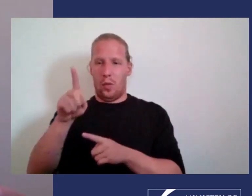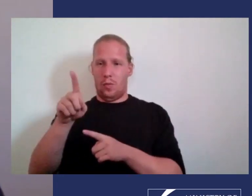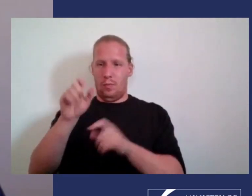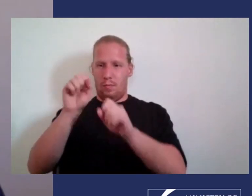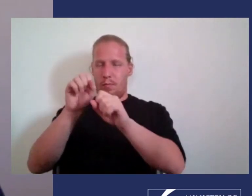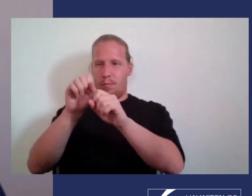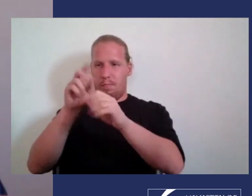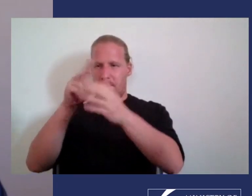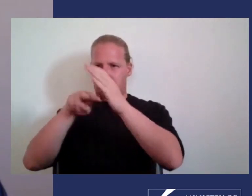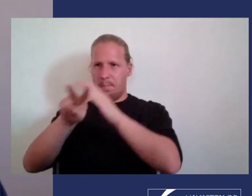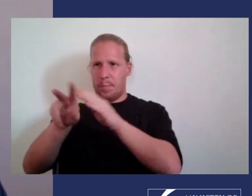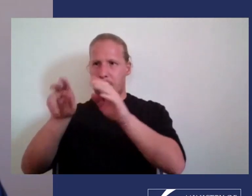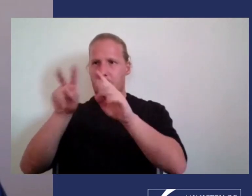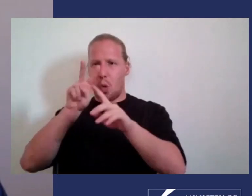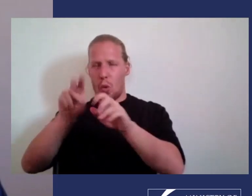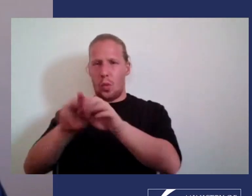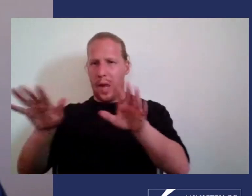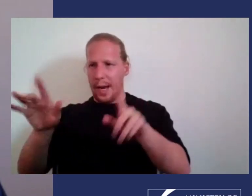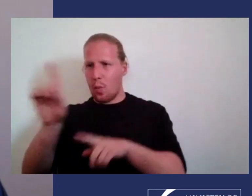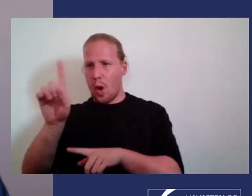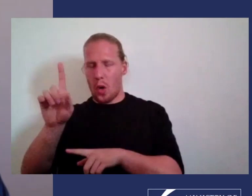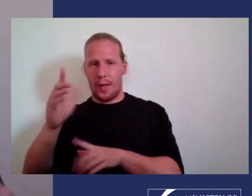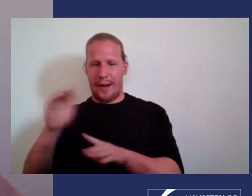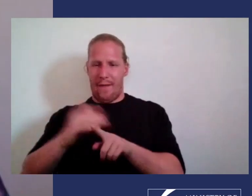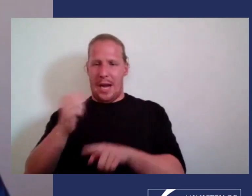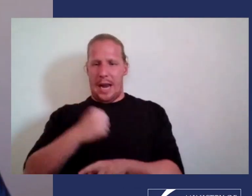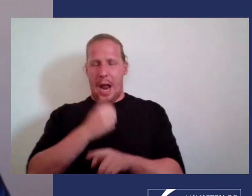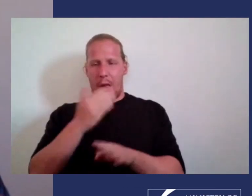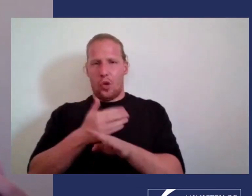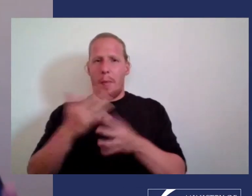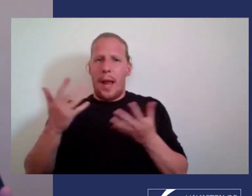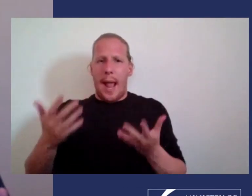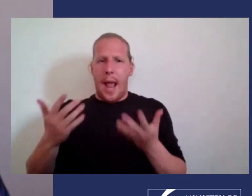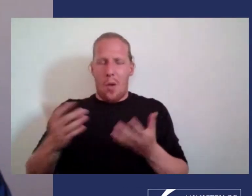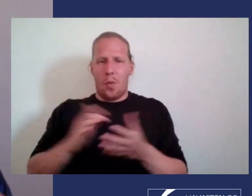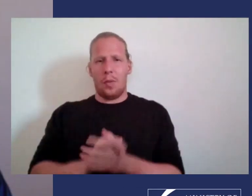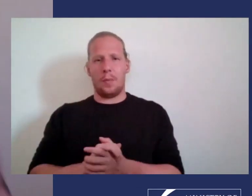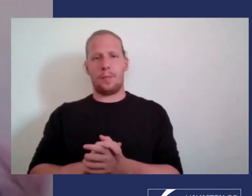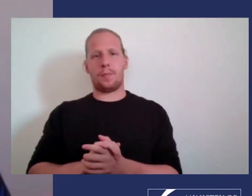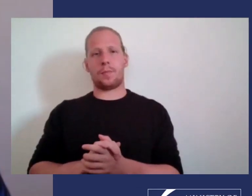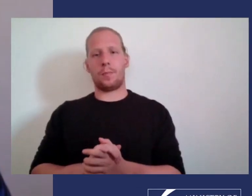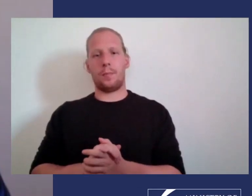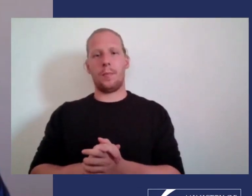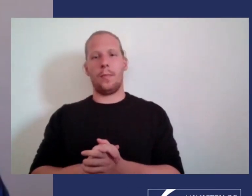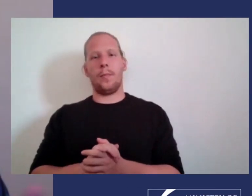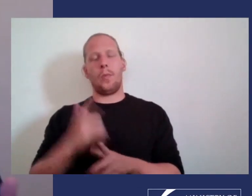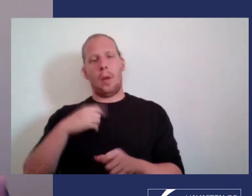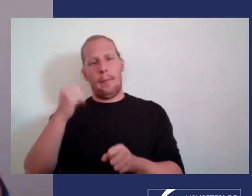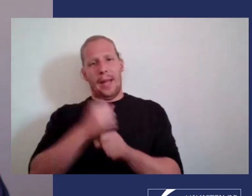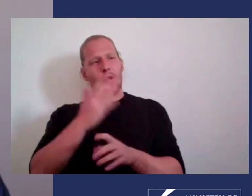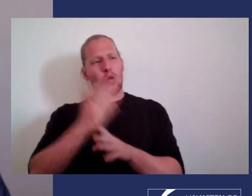like in our mahi. We really want to be available and ready and have beds